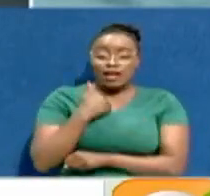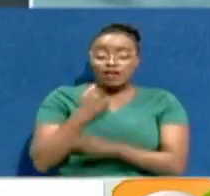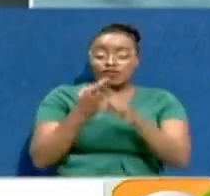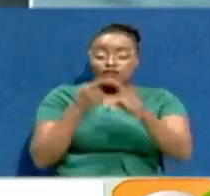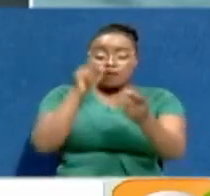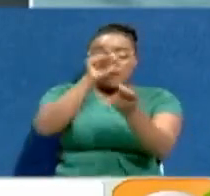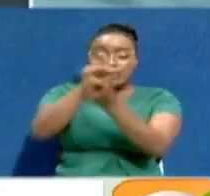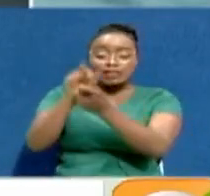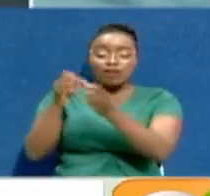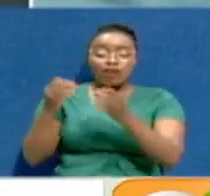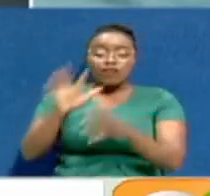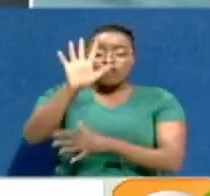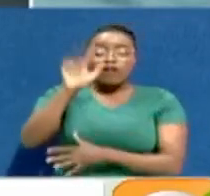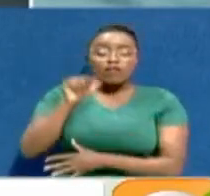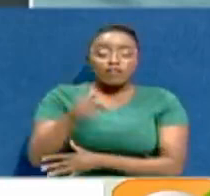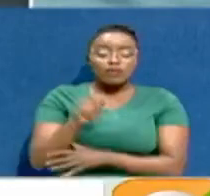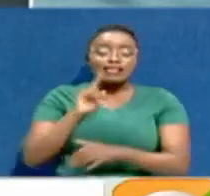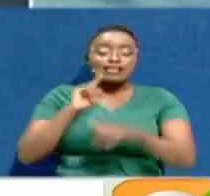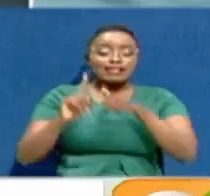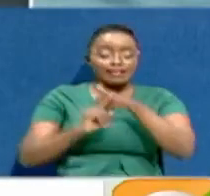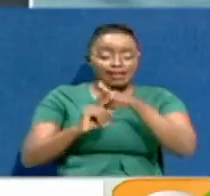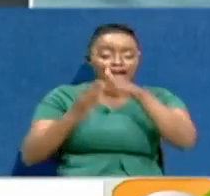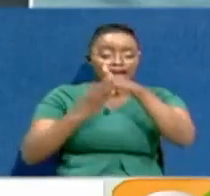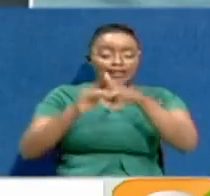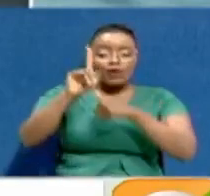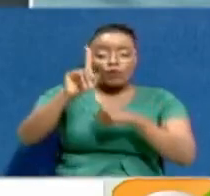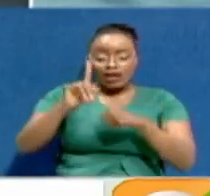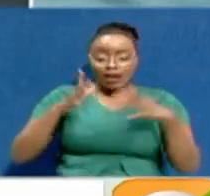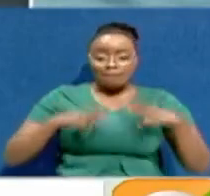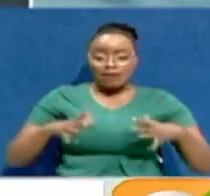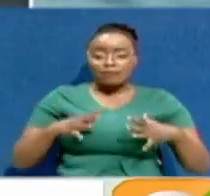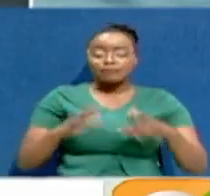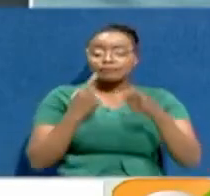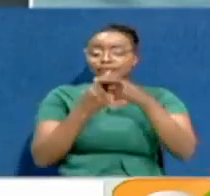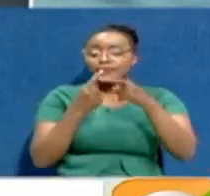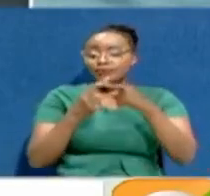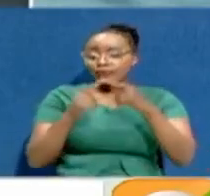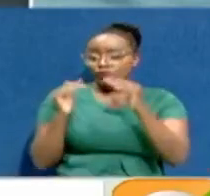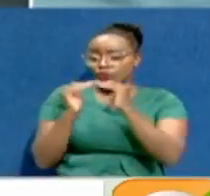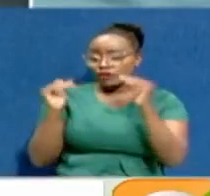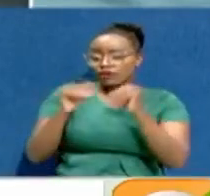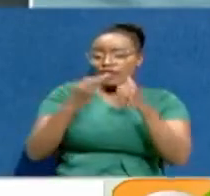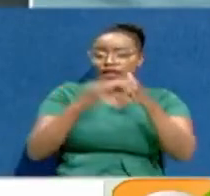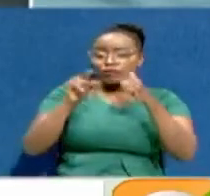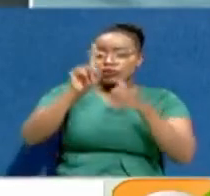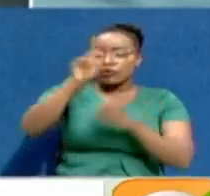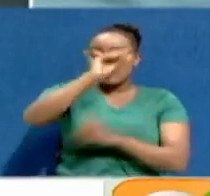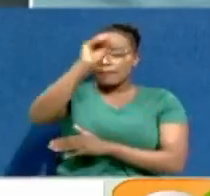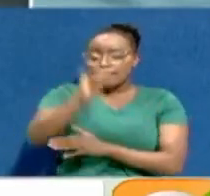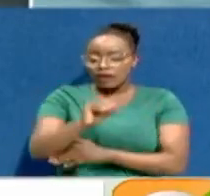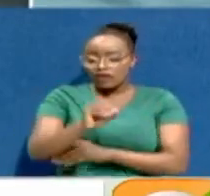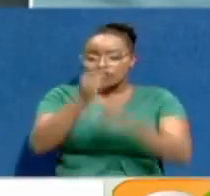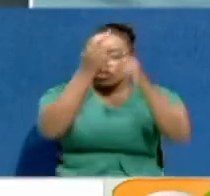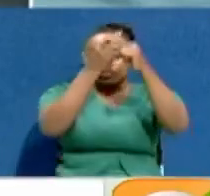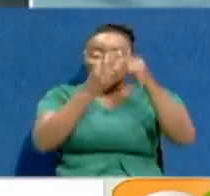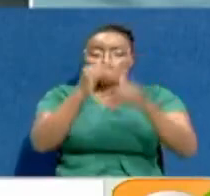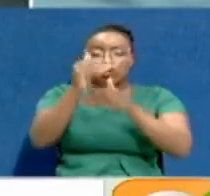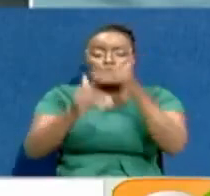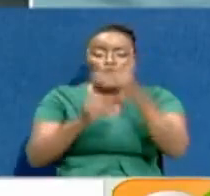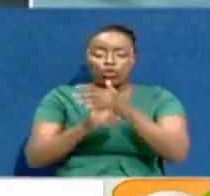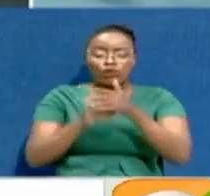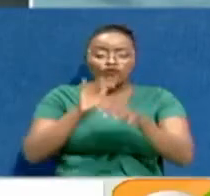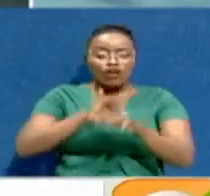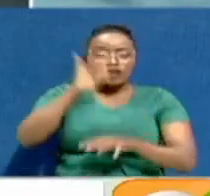out of a sample size of 5,691. A positivity rate of 8.1%, raising the cumulative number